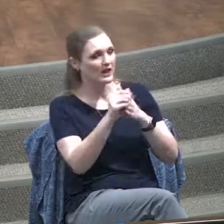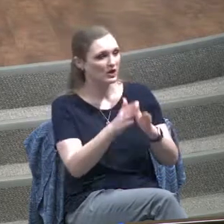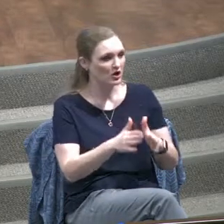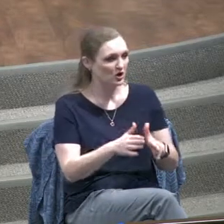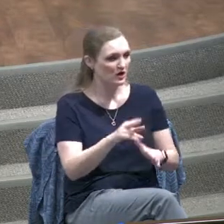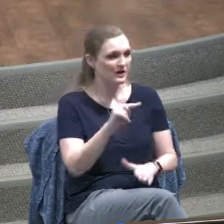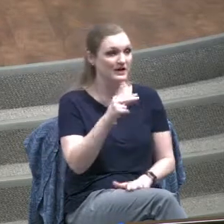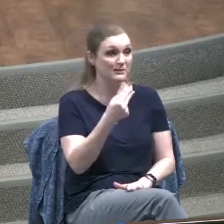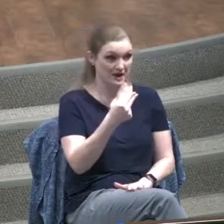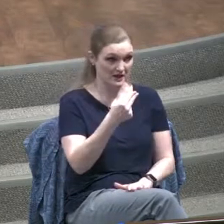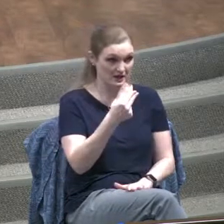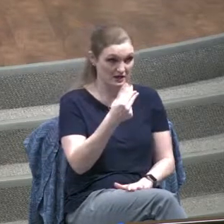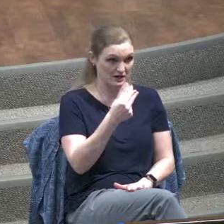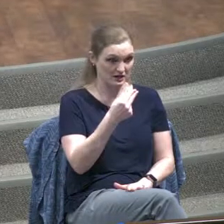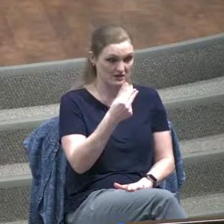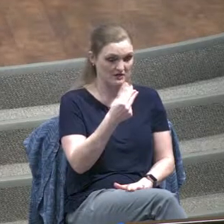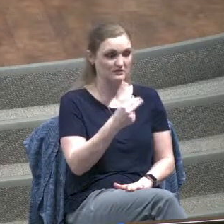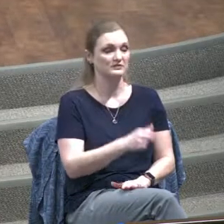Nehemiah